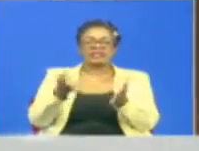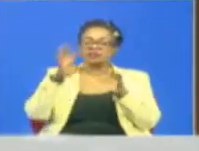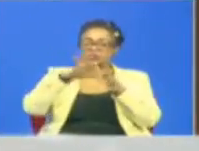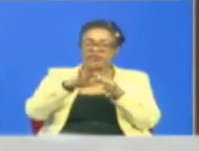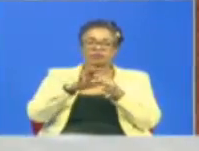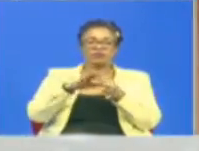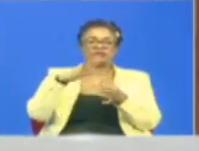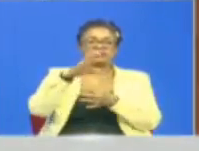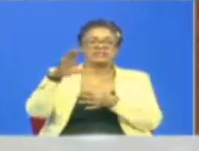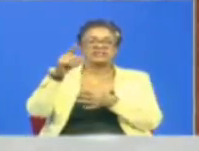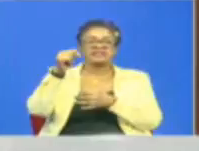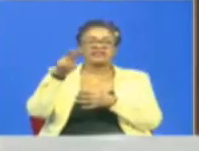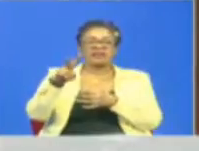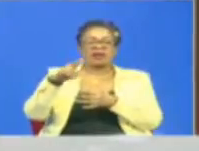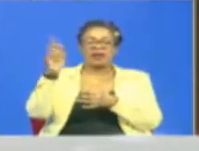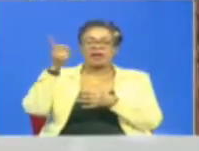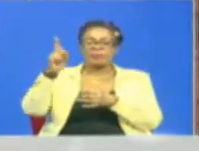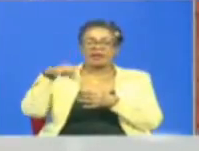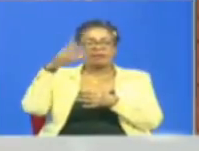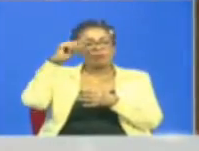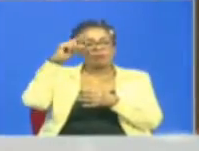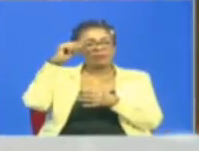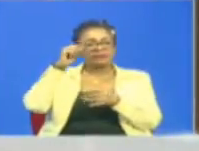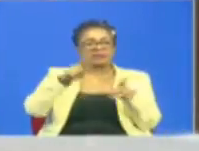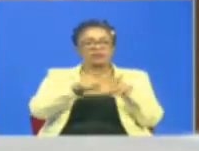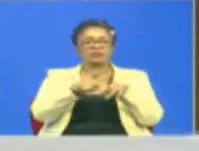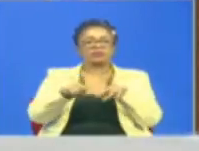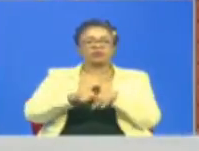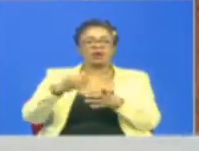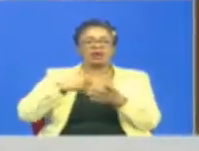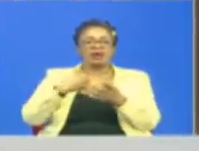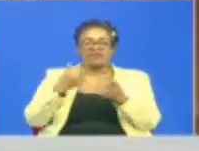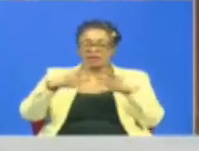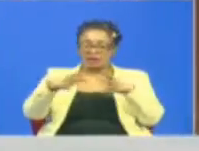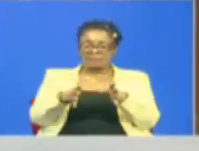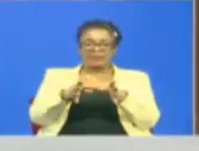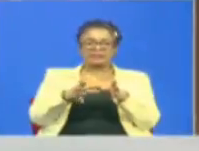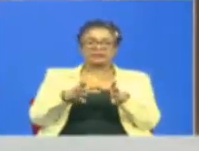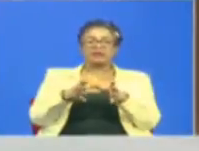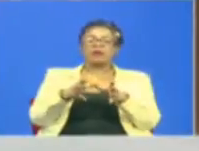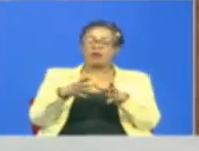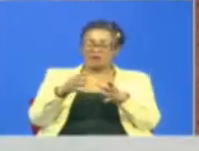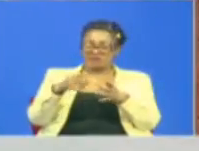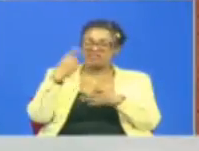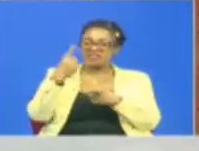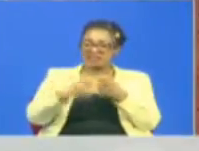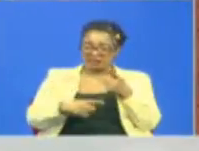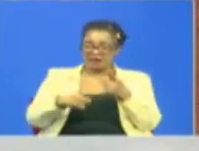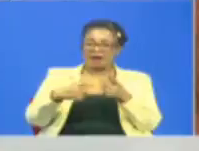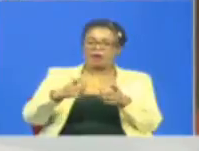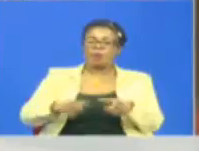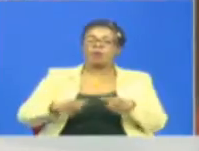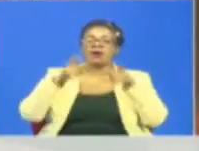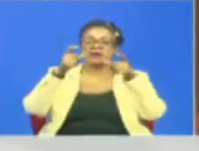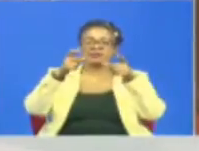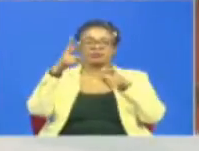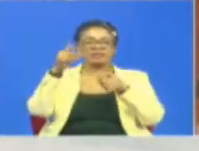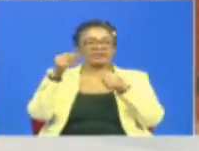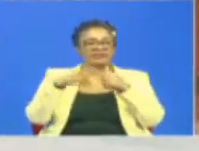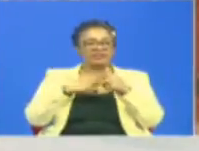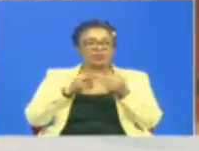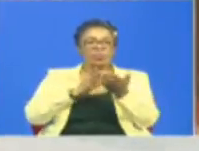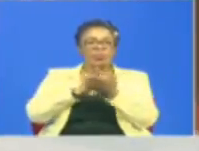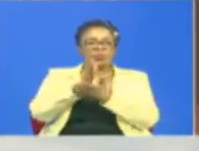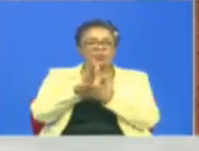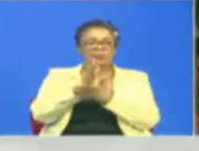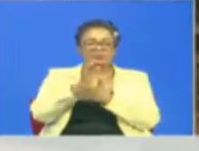cameras in Nairobi and Mombasa. He also bagged the company's Employee of the Year award in 2017. Through his journey, the